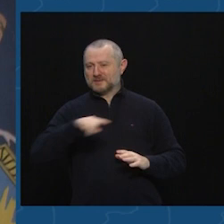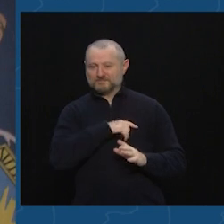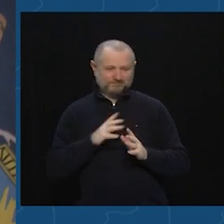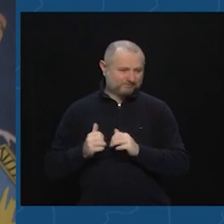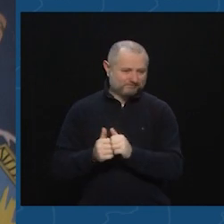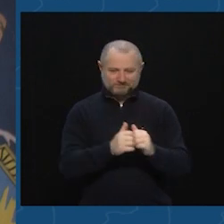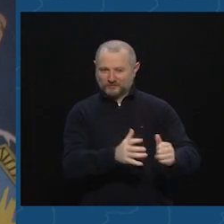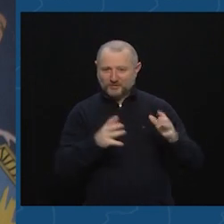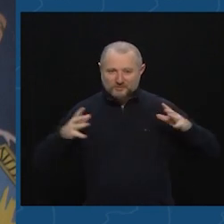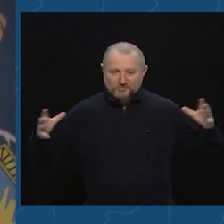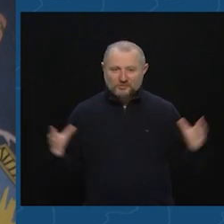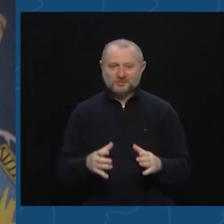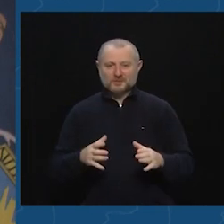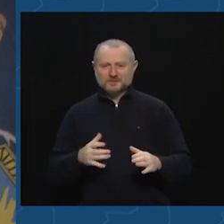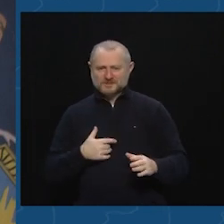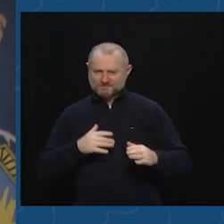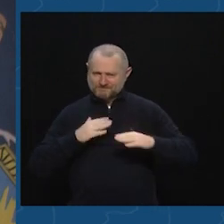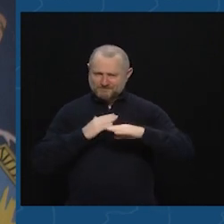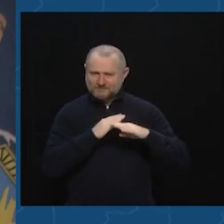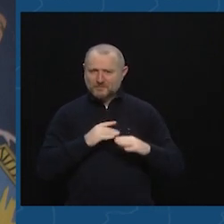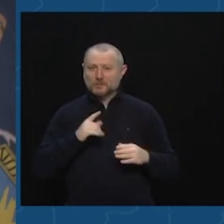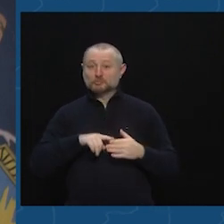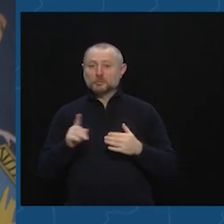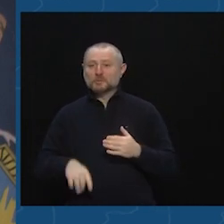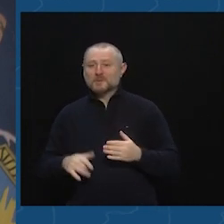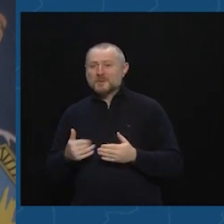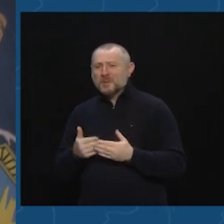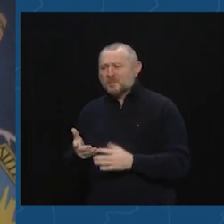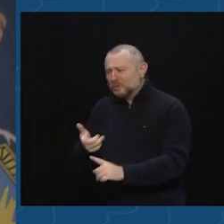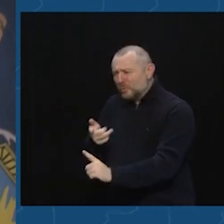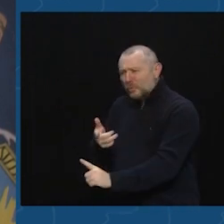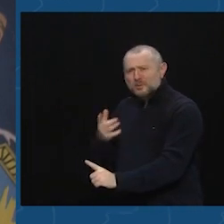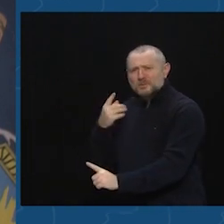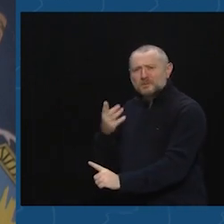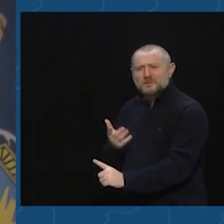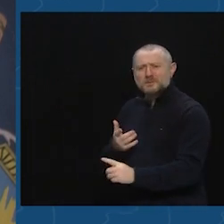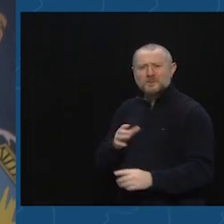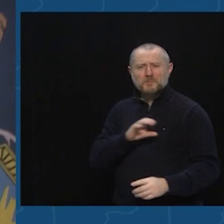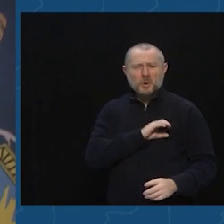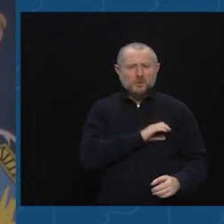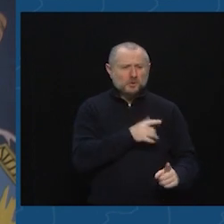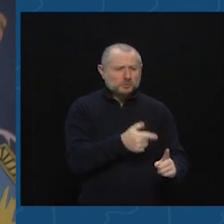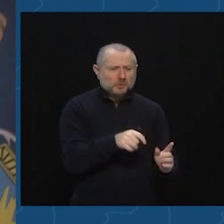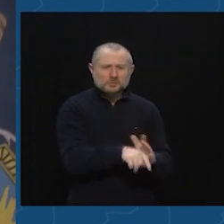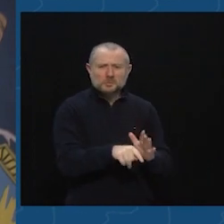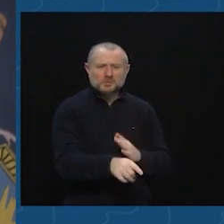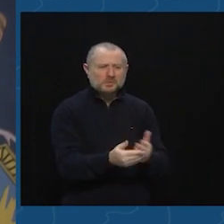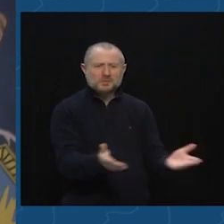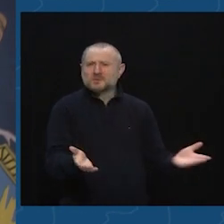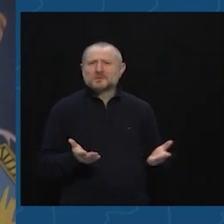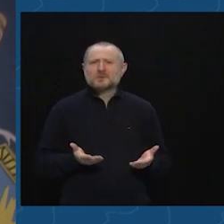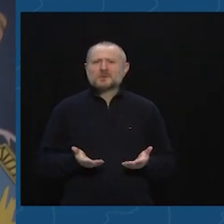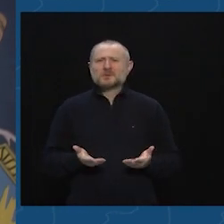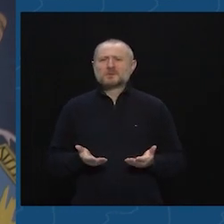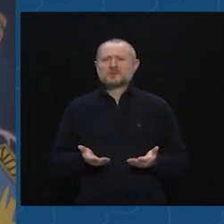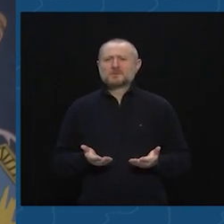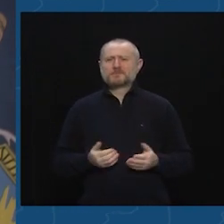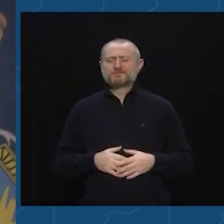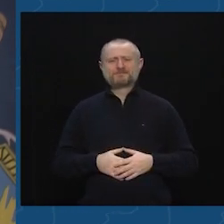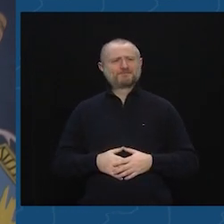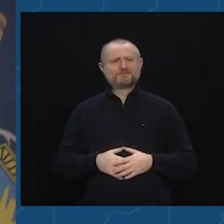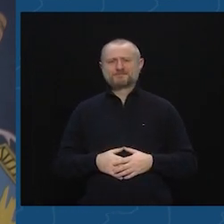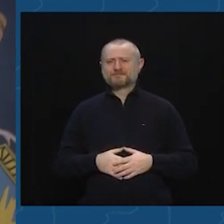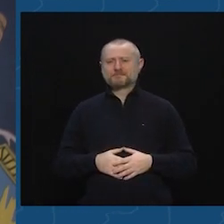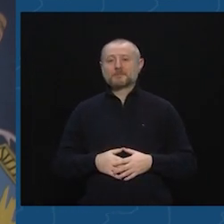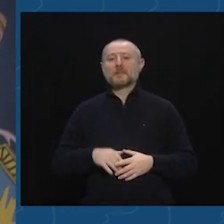the shooting of a baby and the murder of our police officers. Nick? Governor, are we seeing similar issues in New York